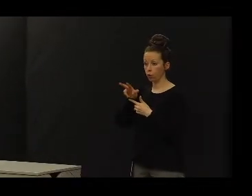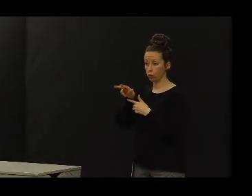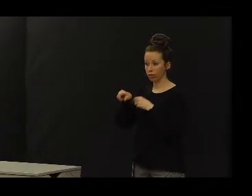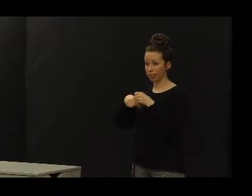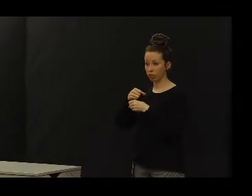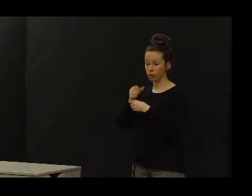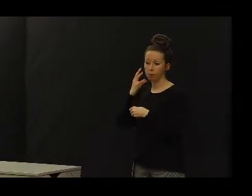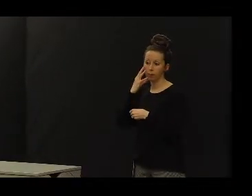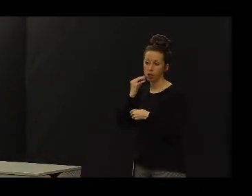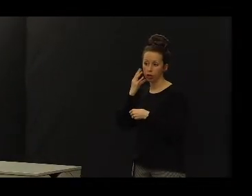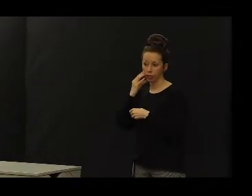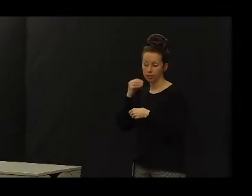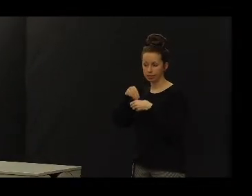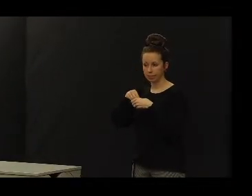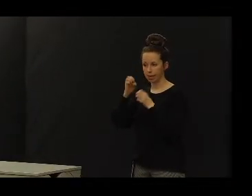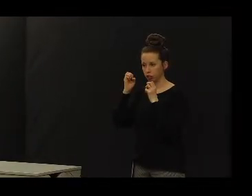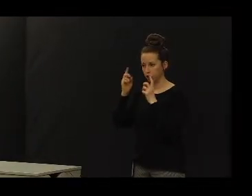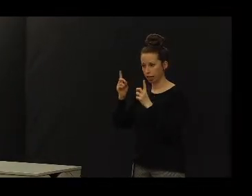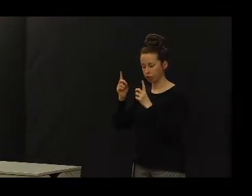experience in education.